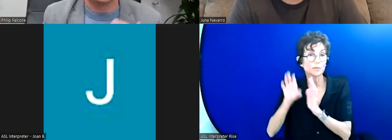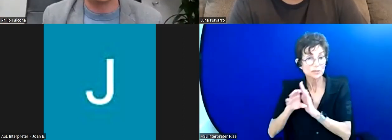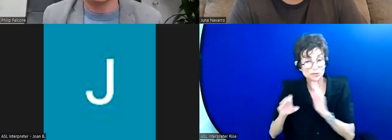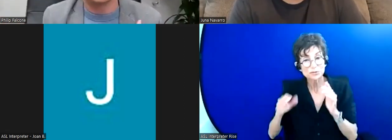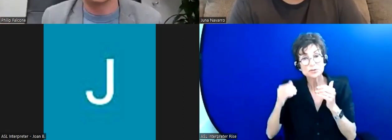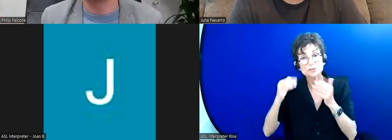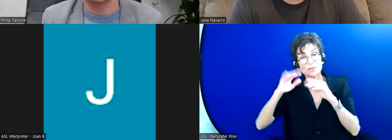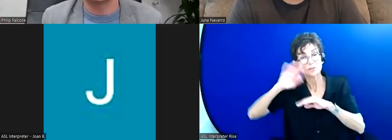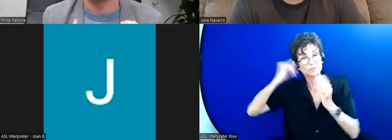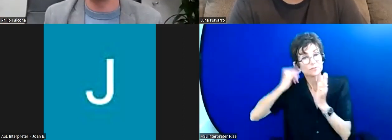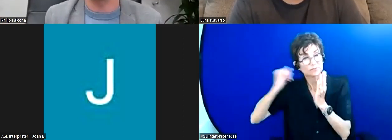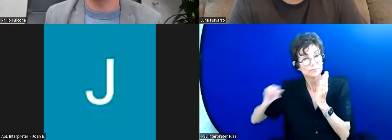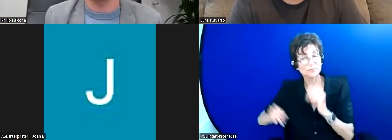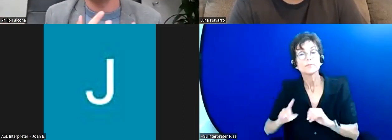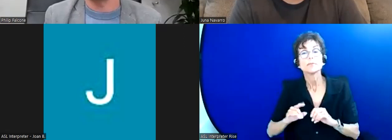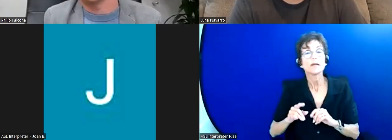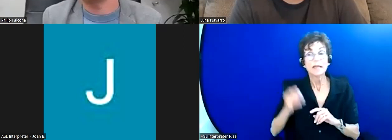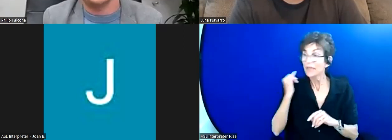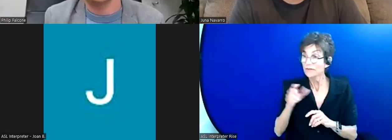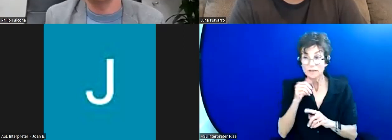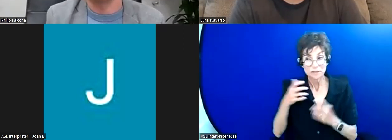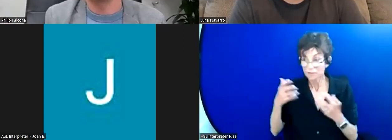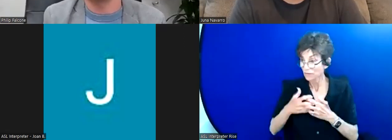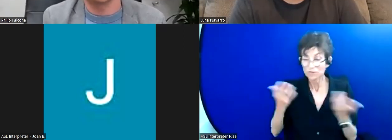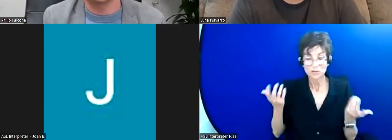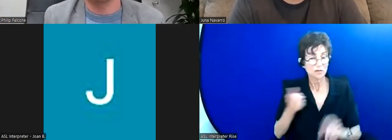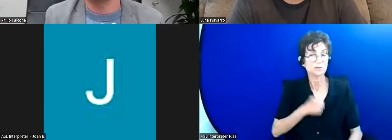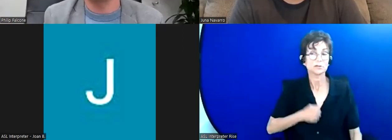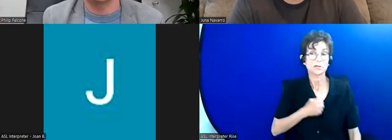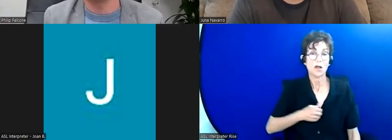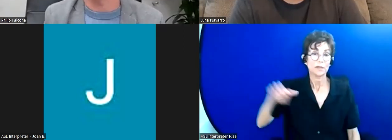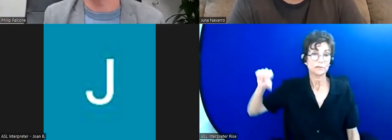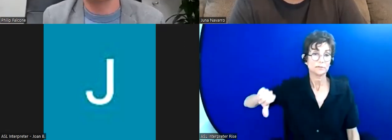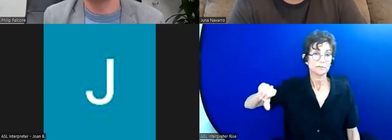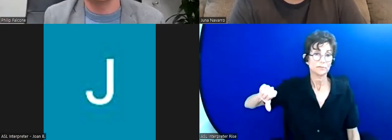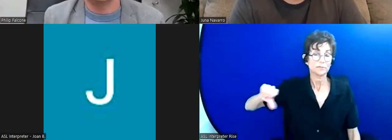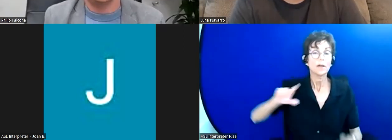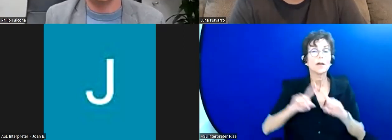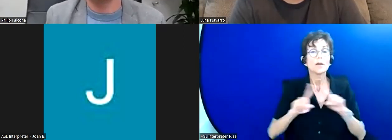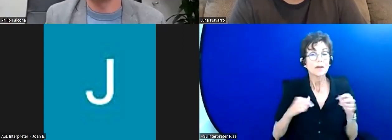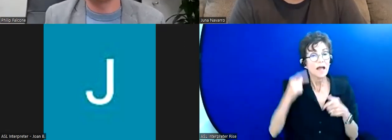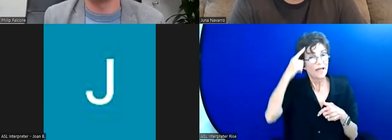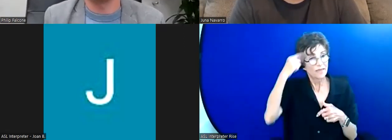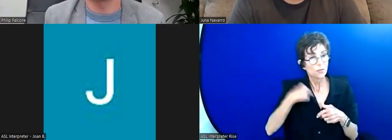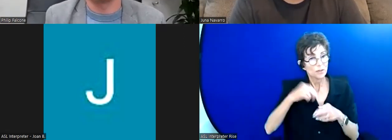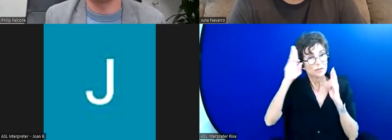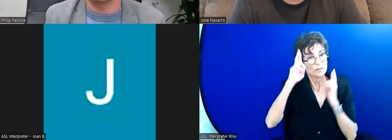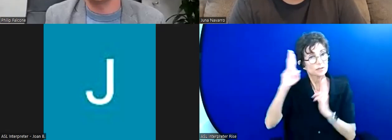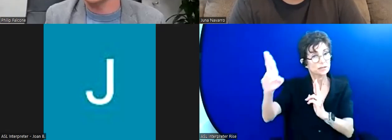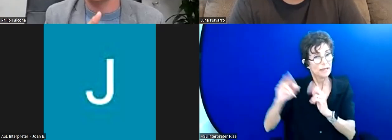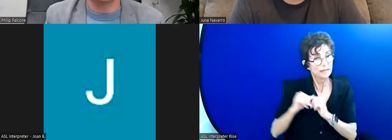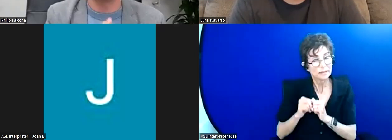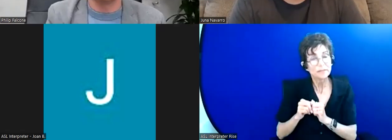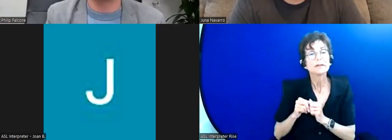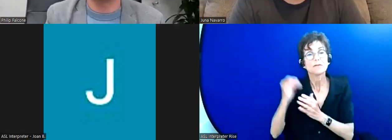I think there needs to be, from a government perspective, more respect shown to artists for their time, their creativity. And I think one of the ways that we show them respect is that